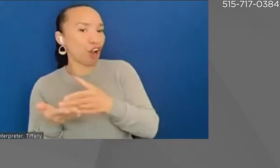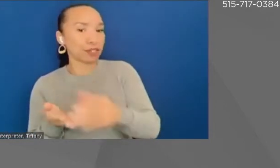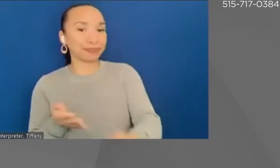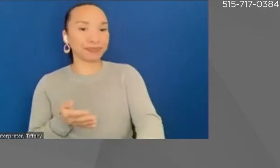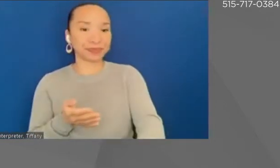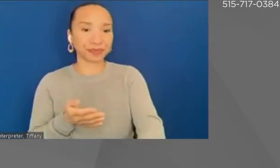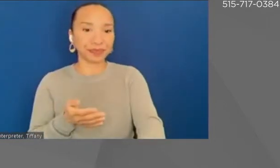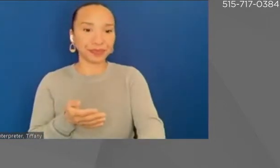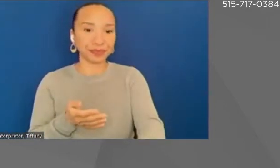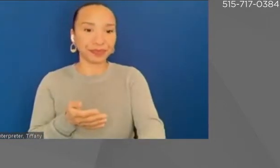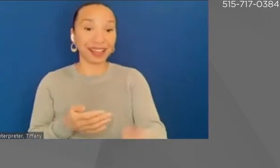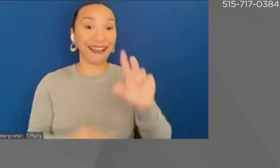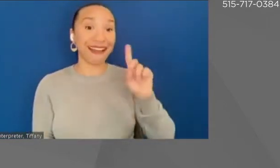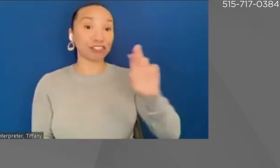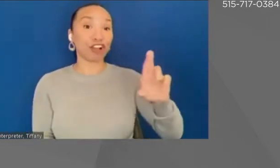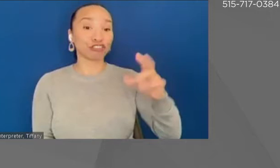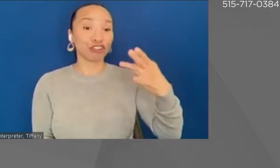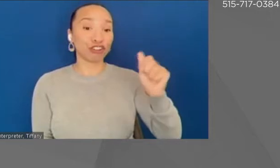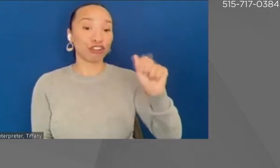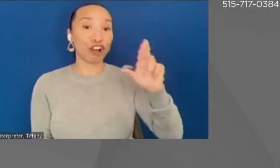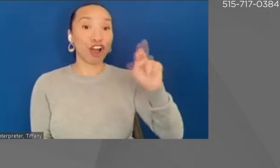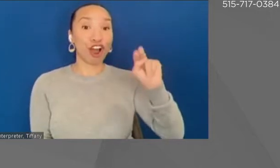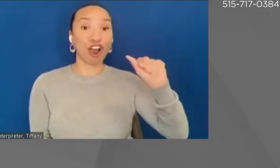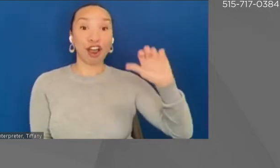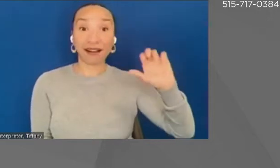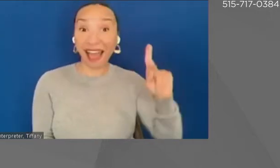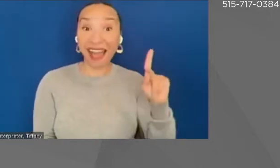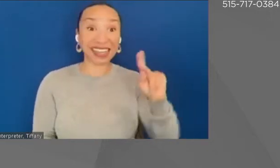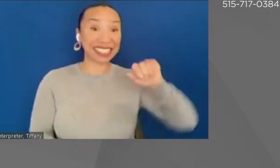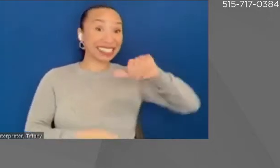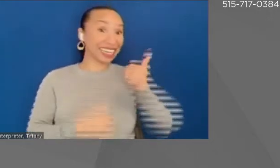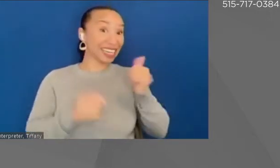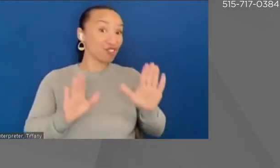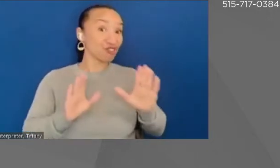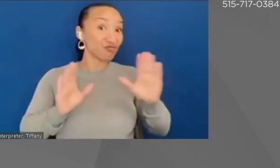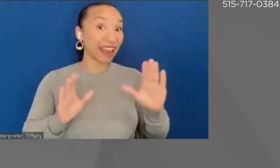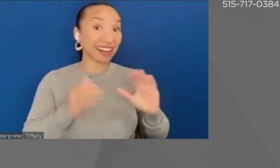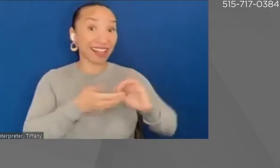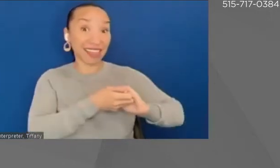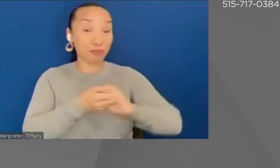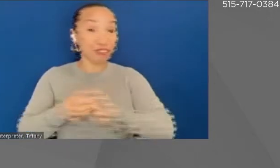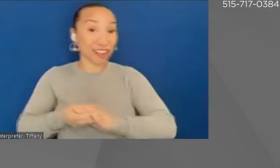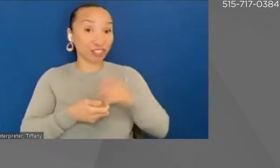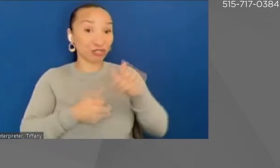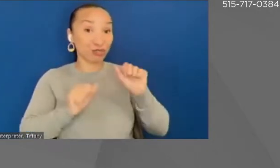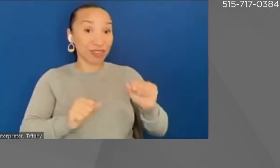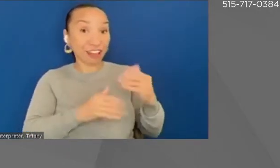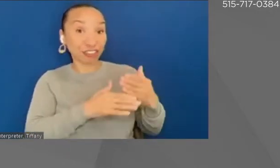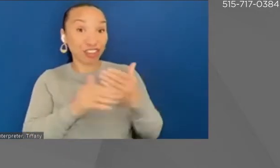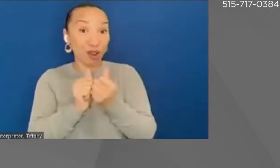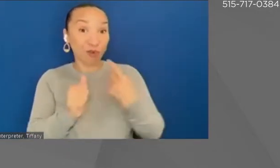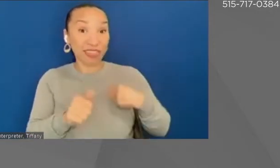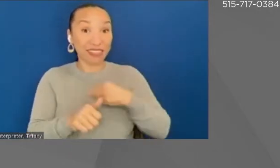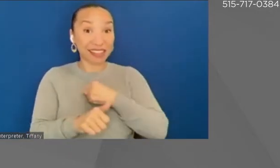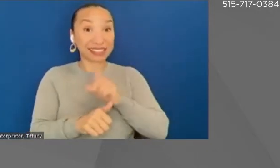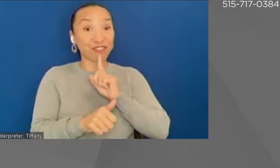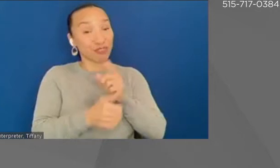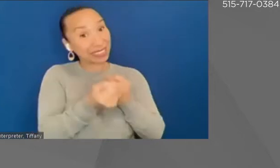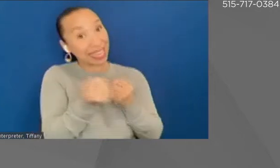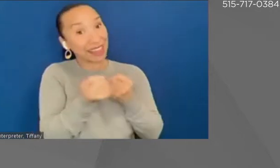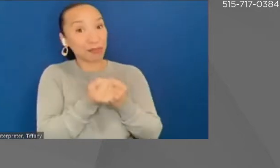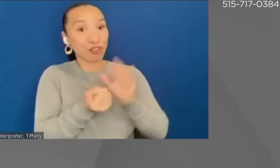any great collaborations that you've had in the past that have been really promoted or helped with the research that you've done in this